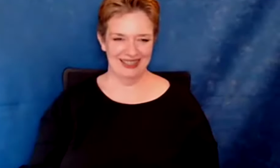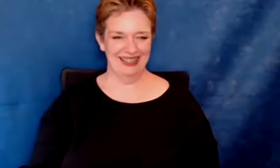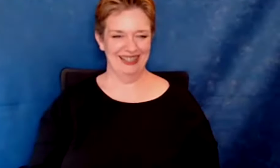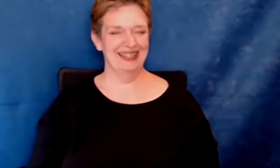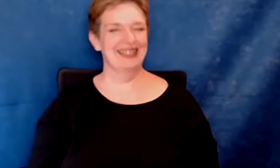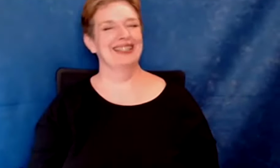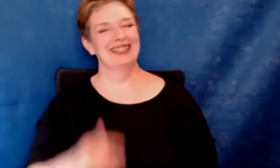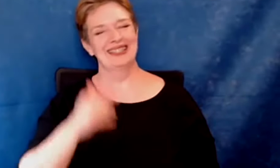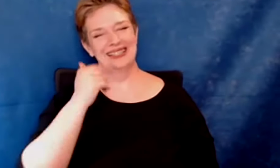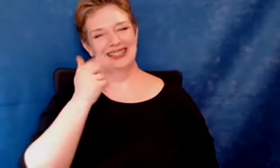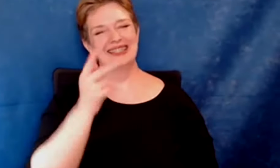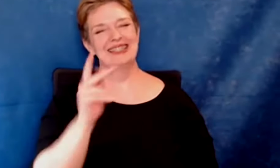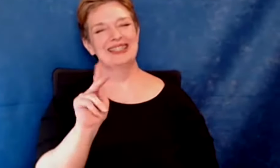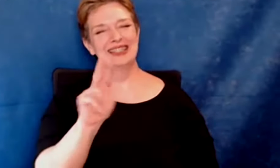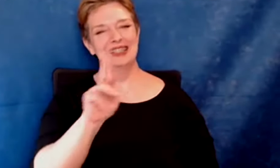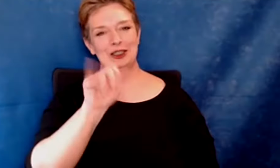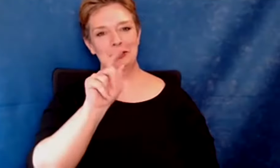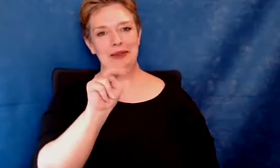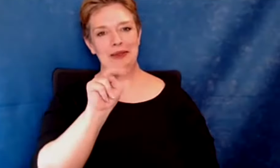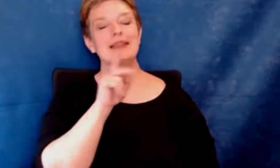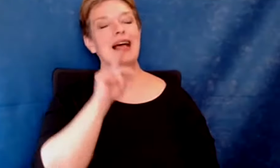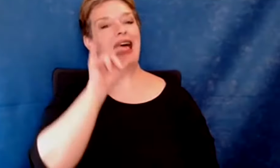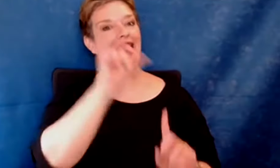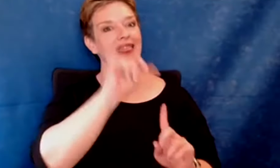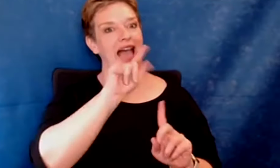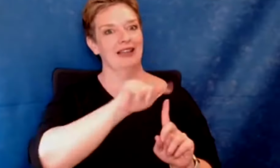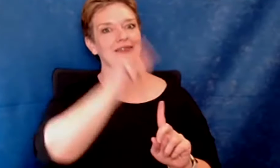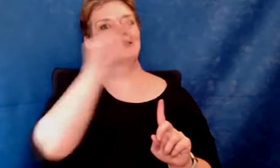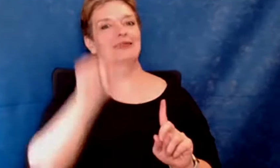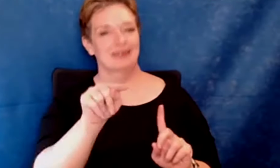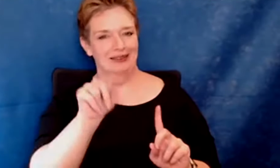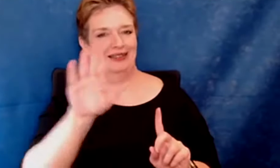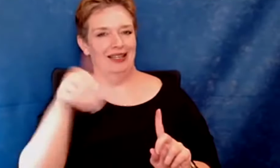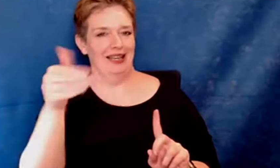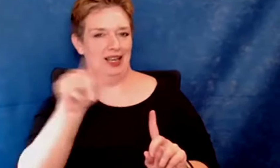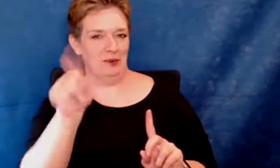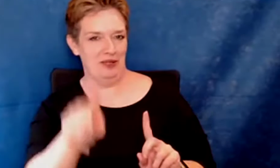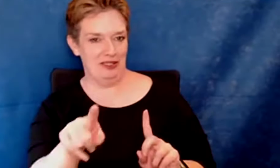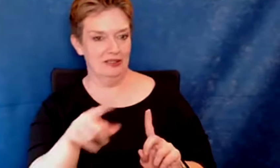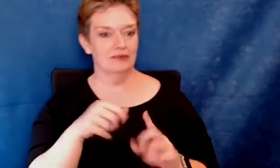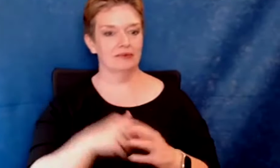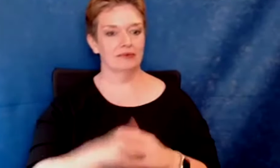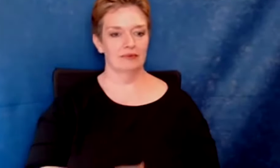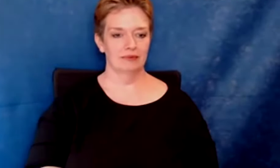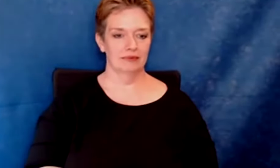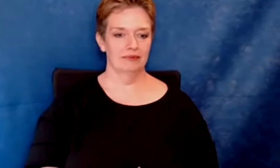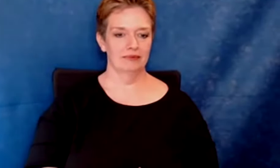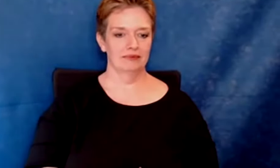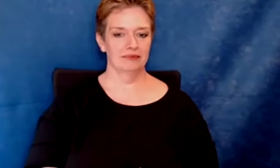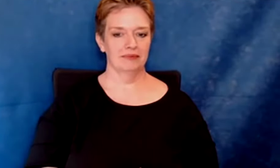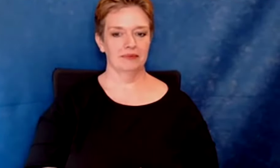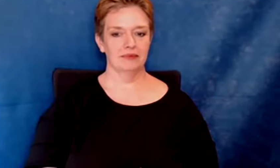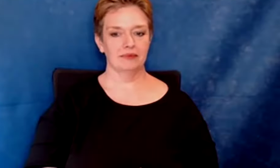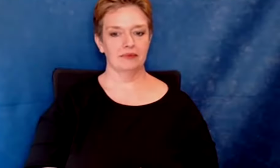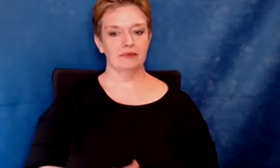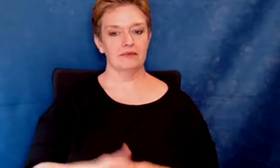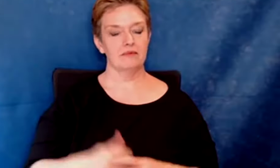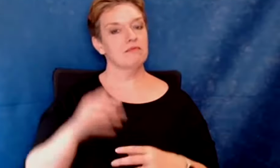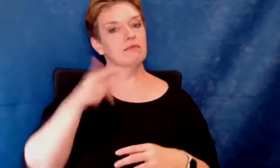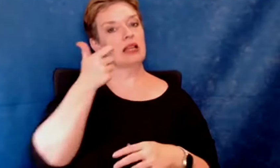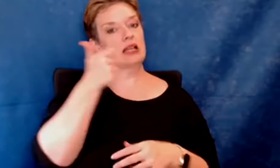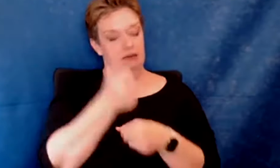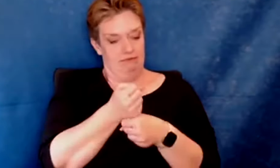So kind of jumping off from that question, I'm just curious, have you been surprised by any of your work during